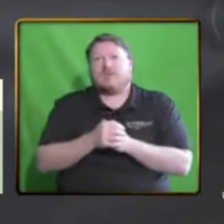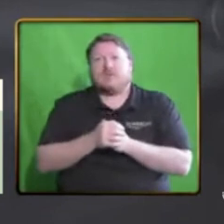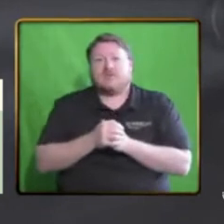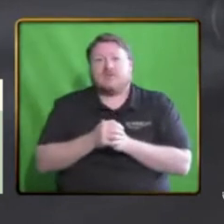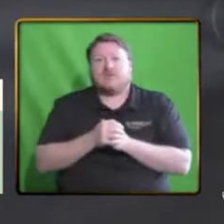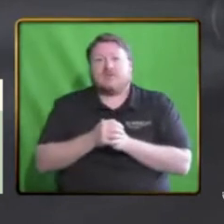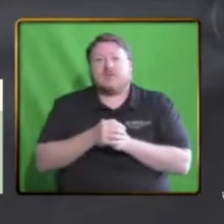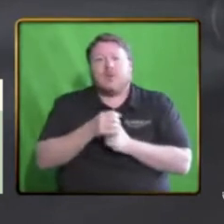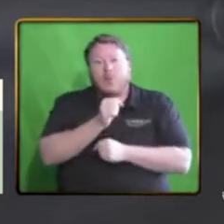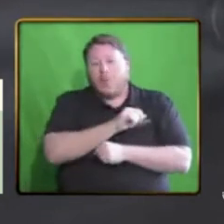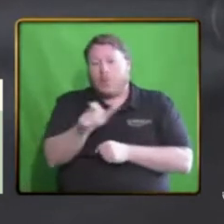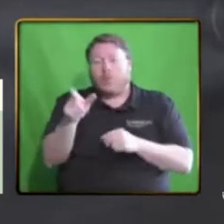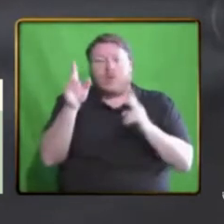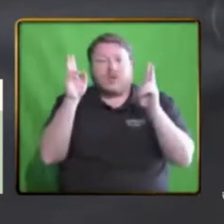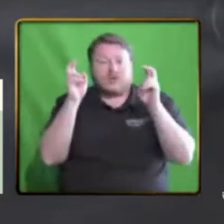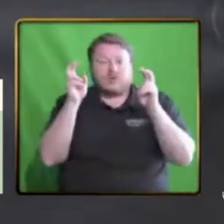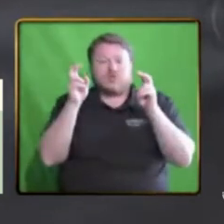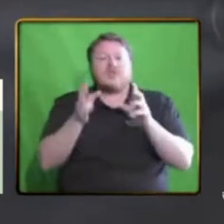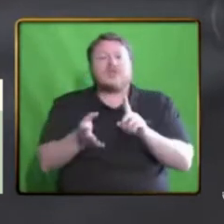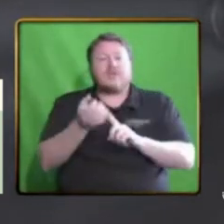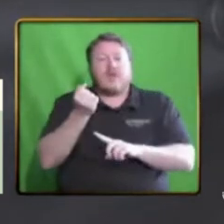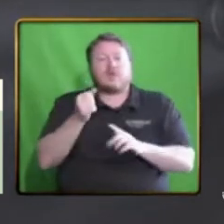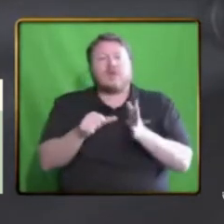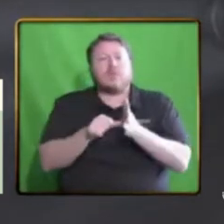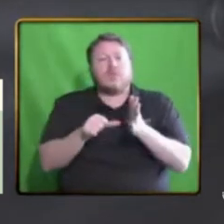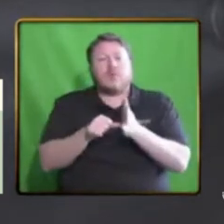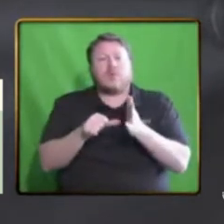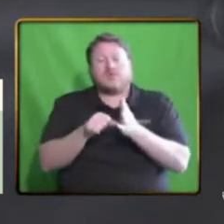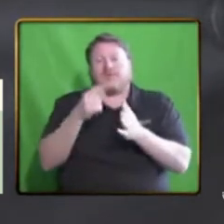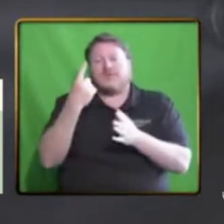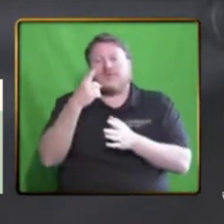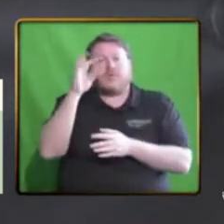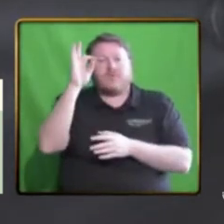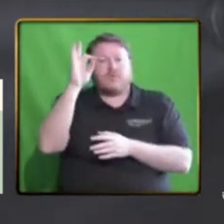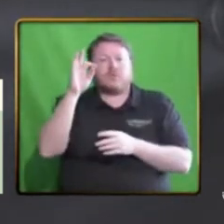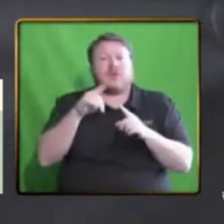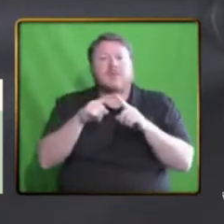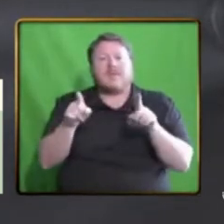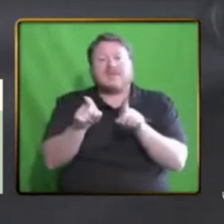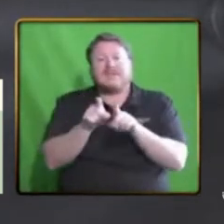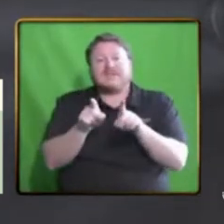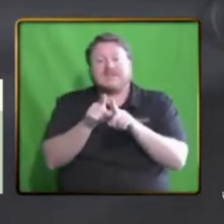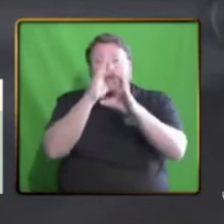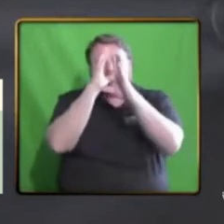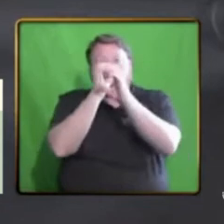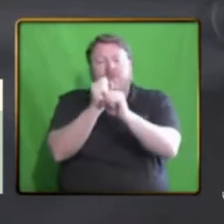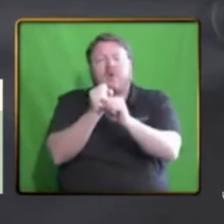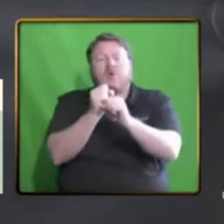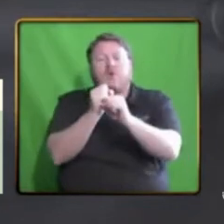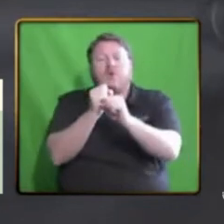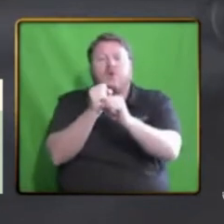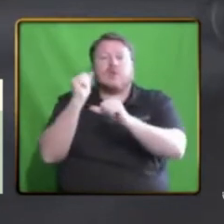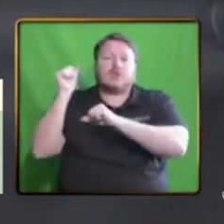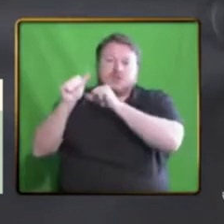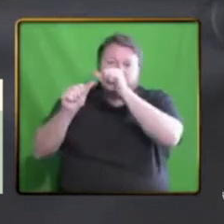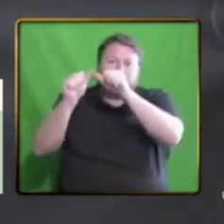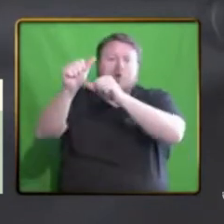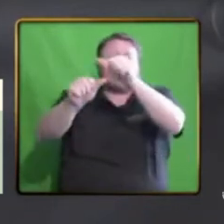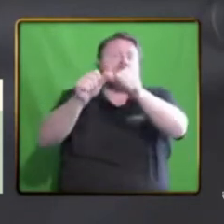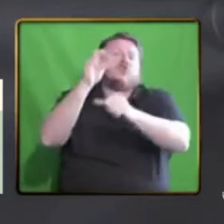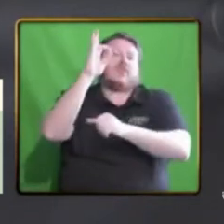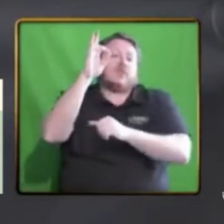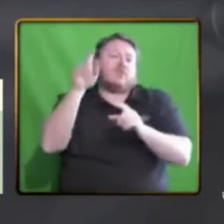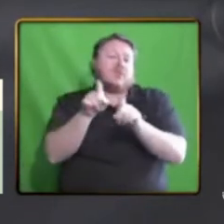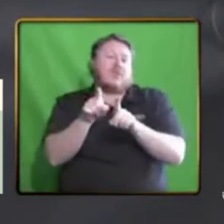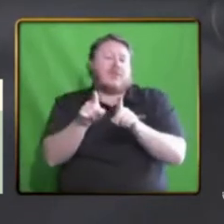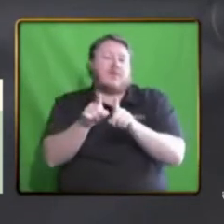very important for the future, but also focusing on the future generations. The